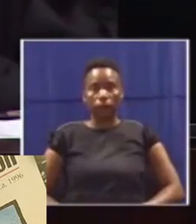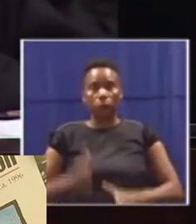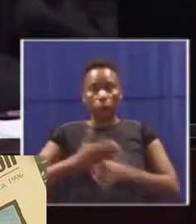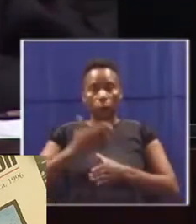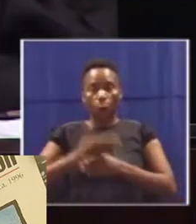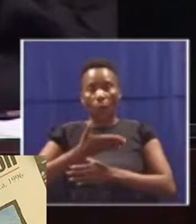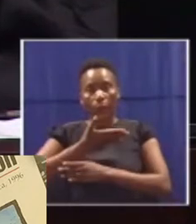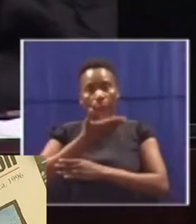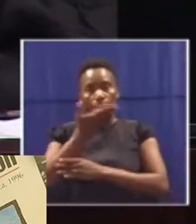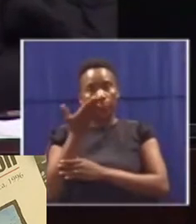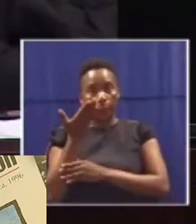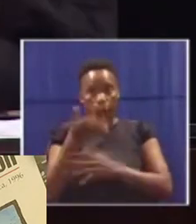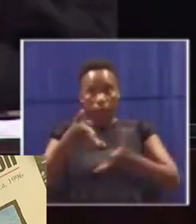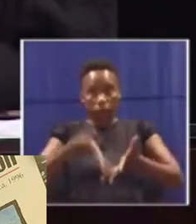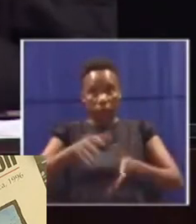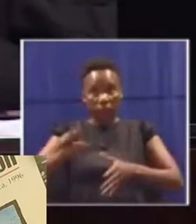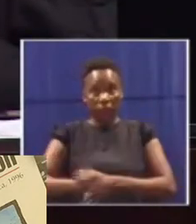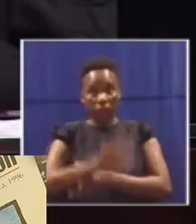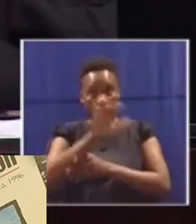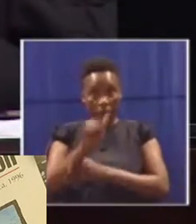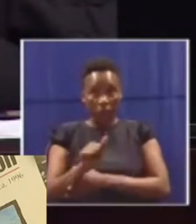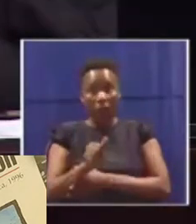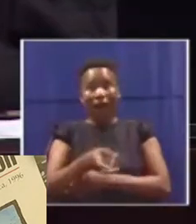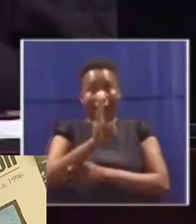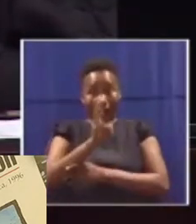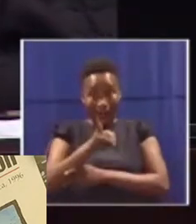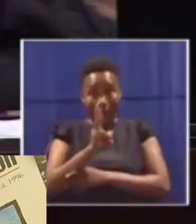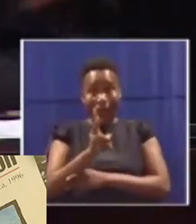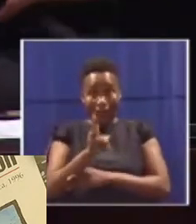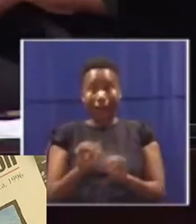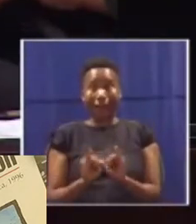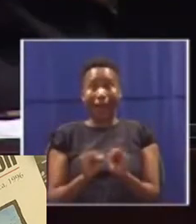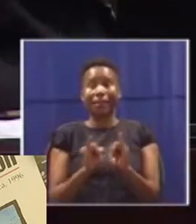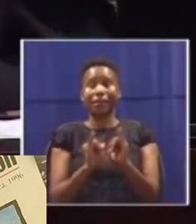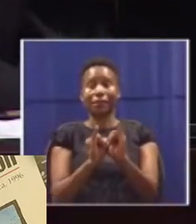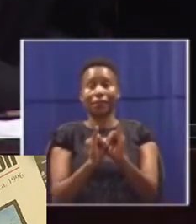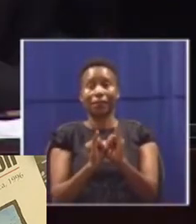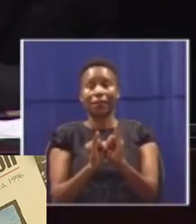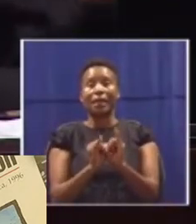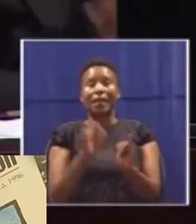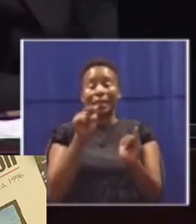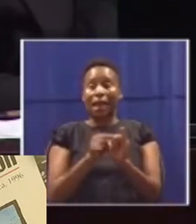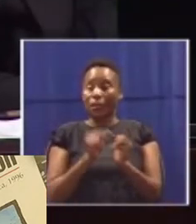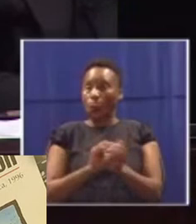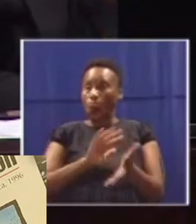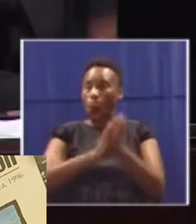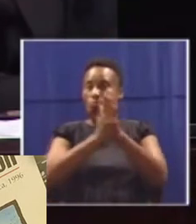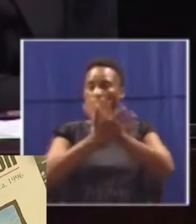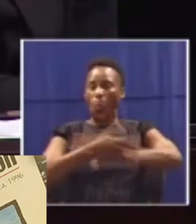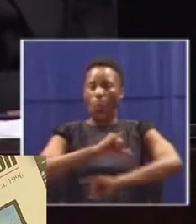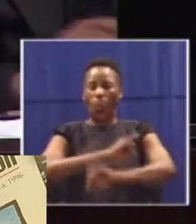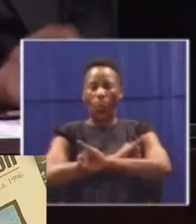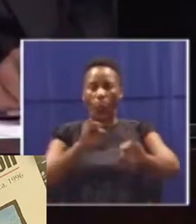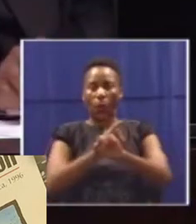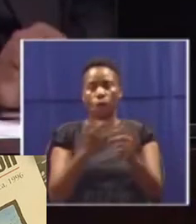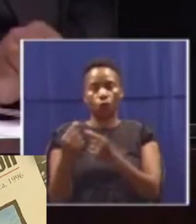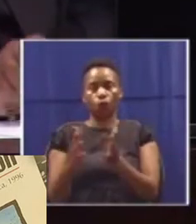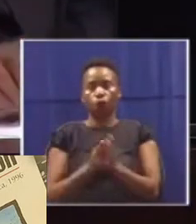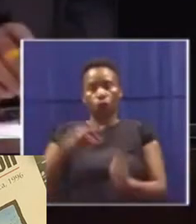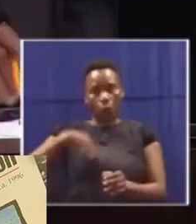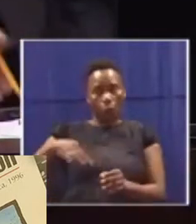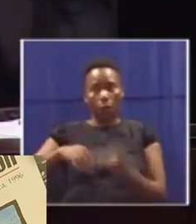Unemployment in South Africa is another crisis that does immeasurable damage to the goal of women empowerment.